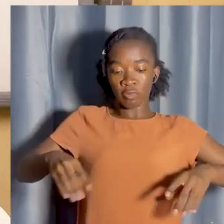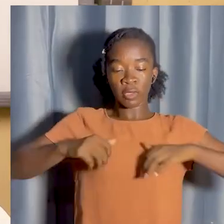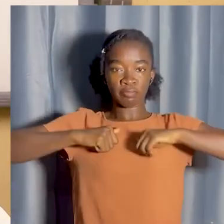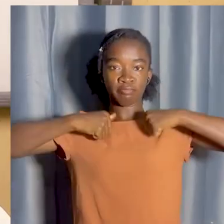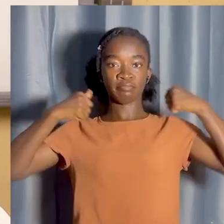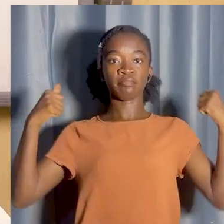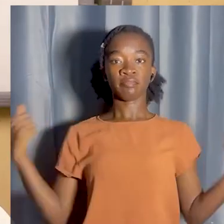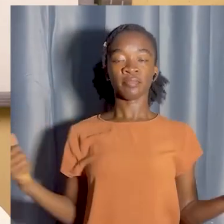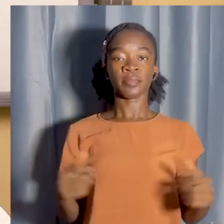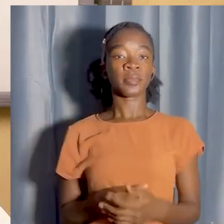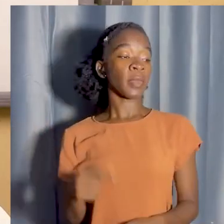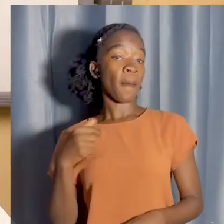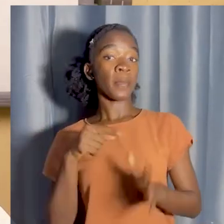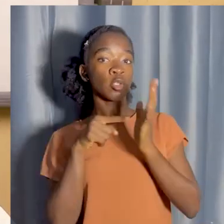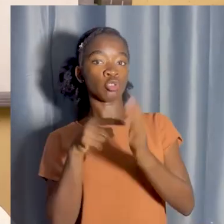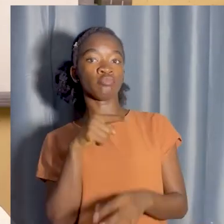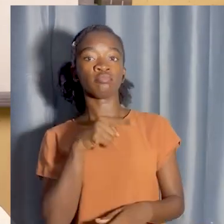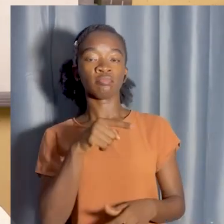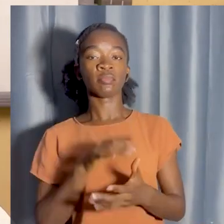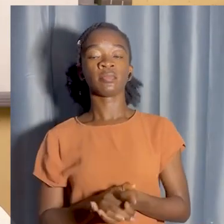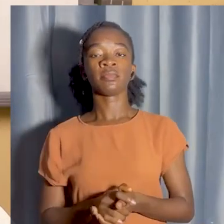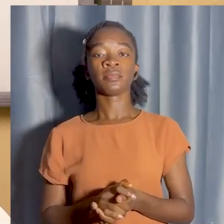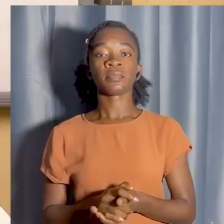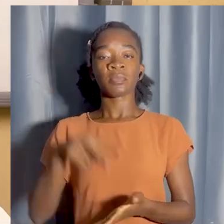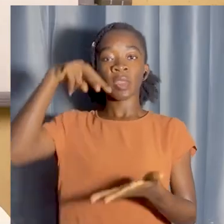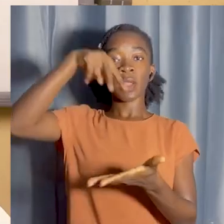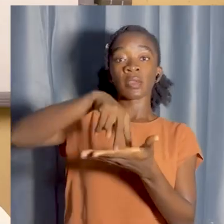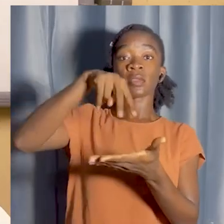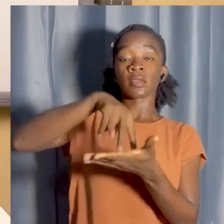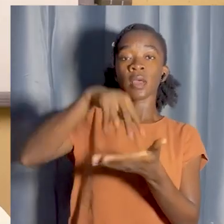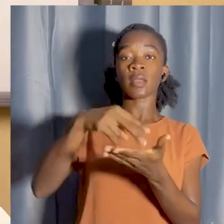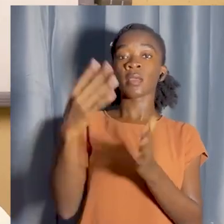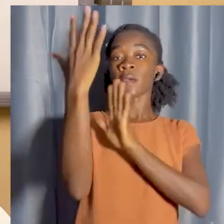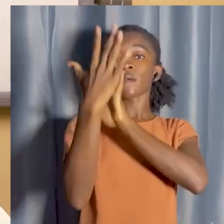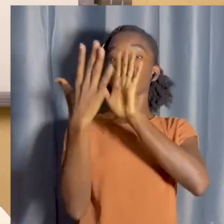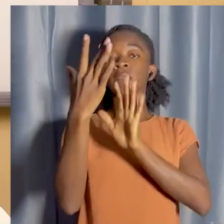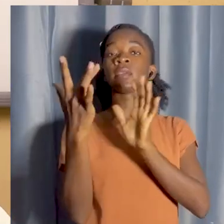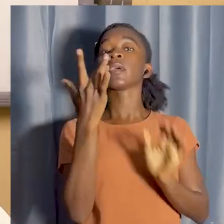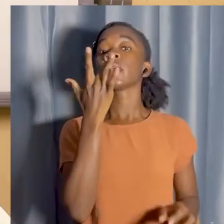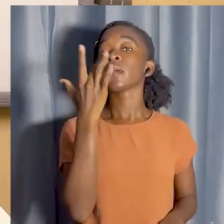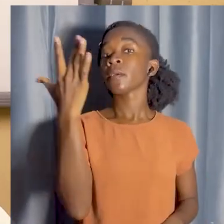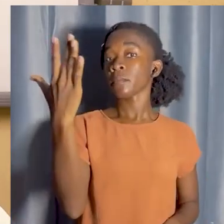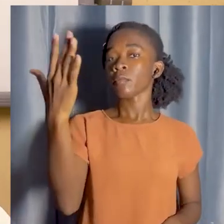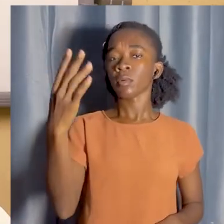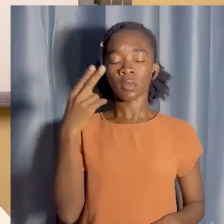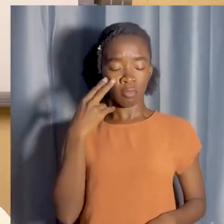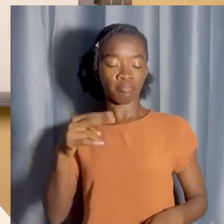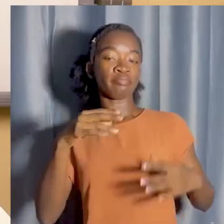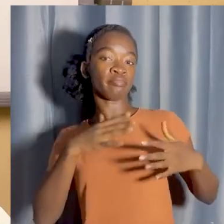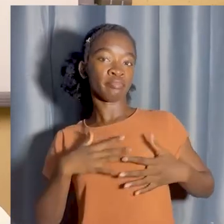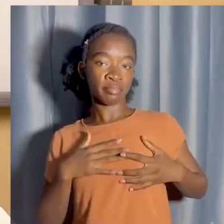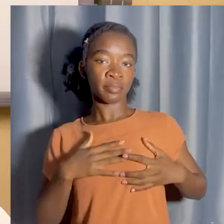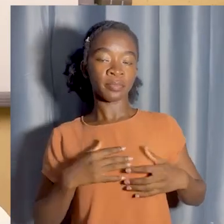mannequin is, you expose yourself. You stand in front of a mirror so that you can see the breast. And then the first thing